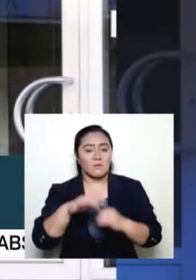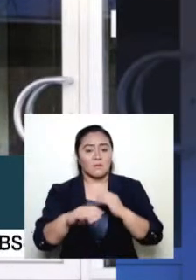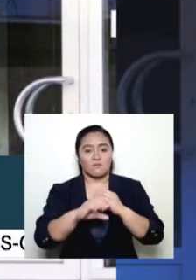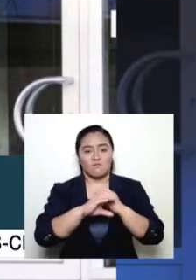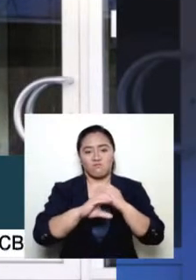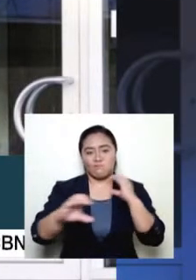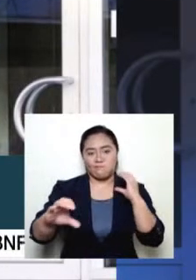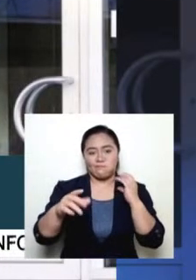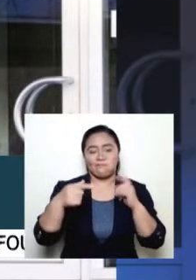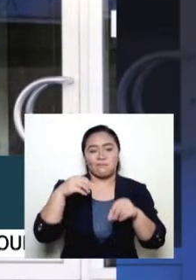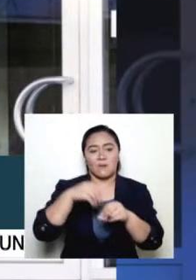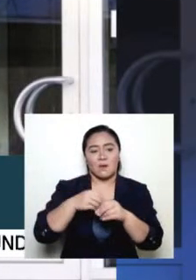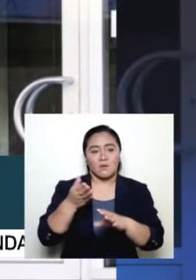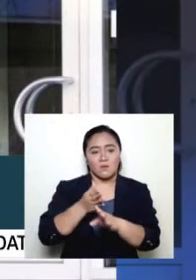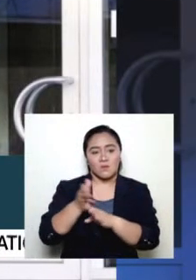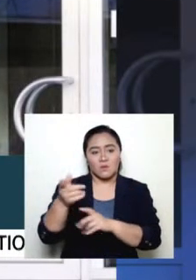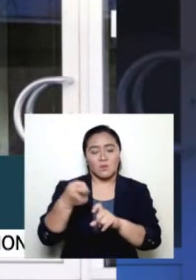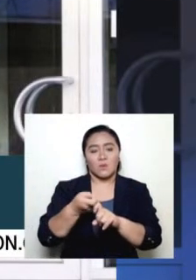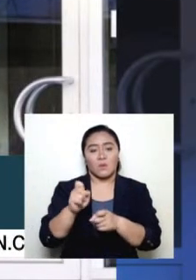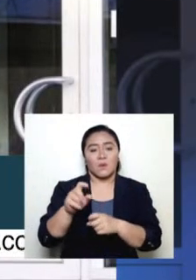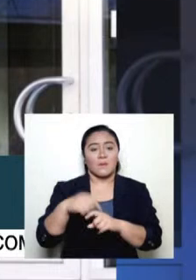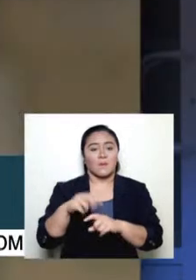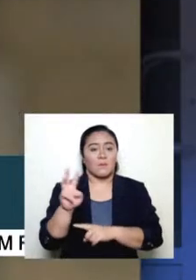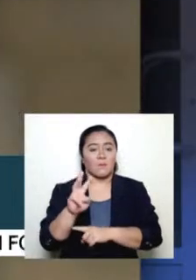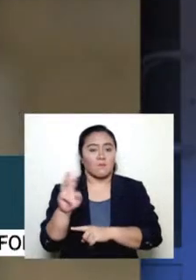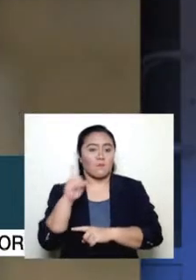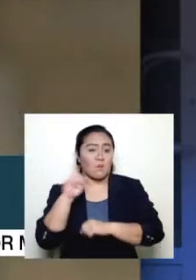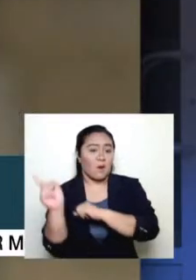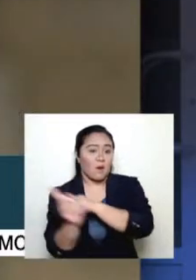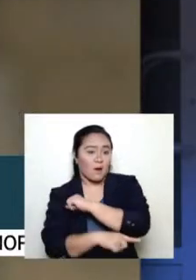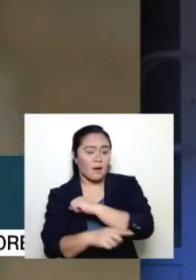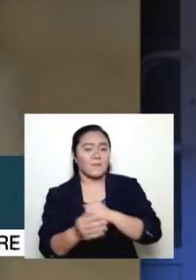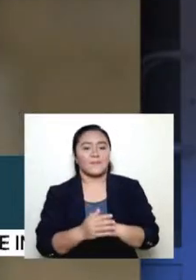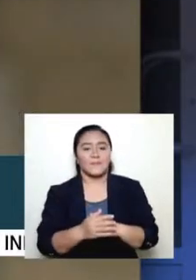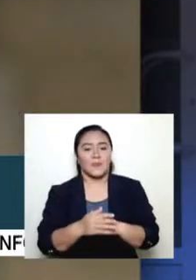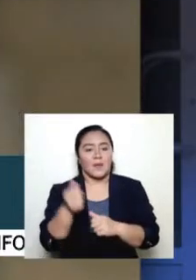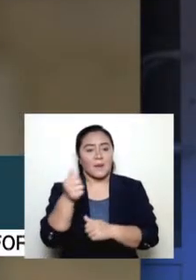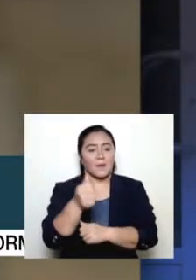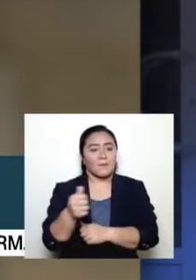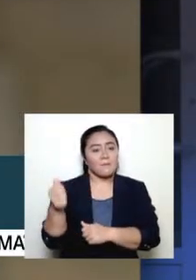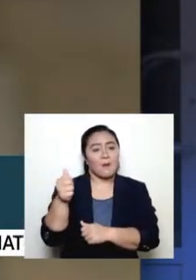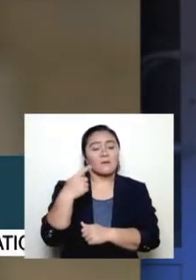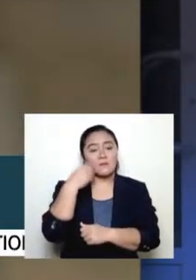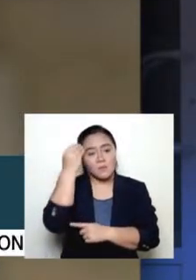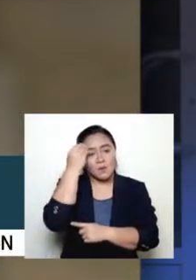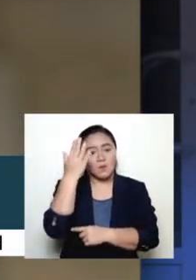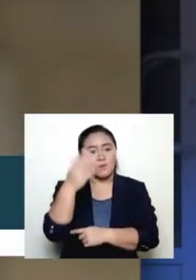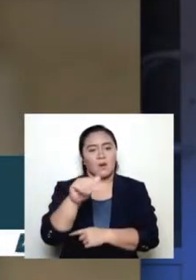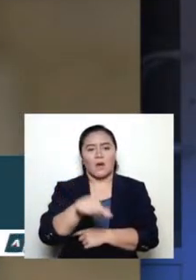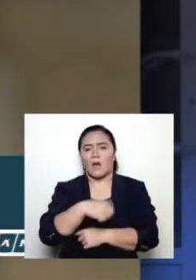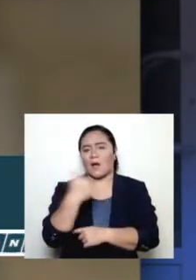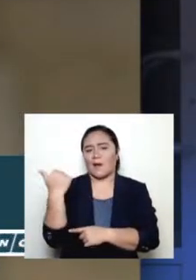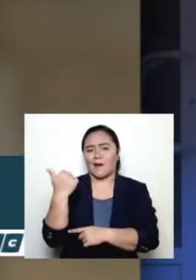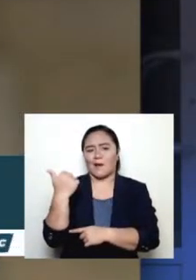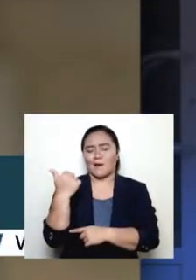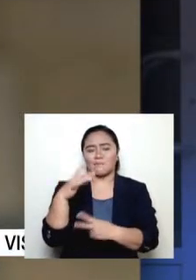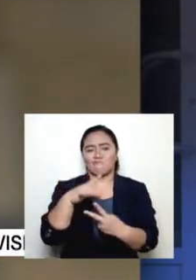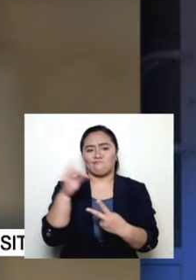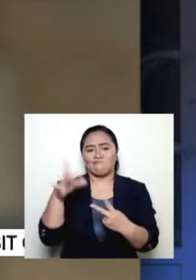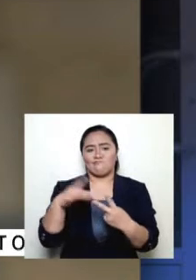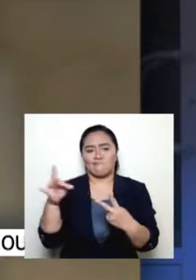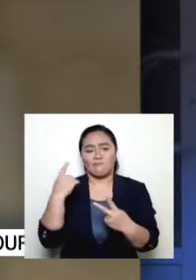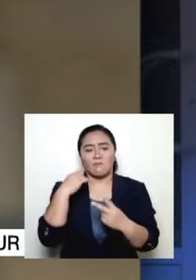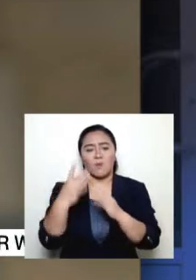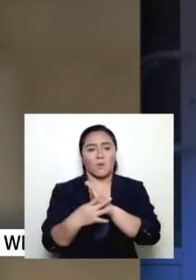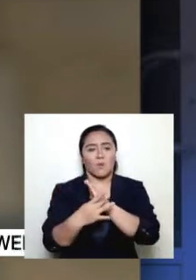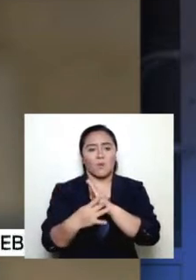in retaliation to the West sanctions. Russia's deputy prime minister adds they have other options for the sale of their oil if